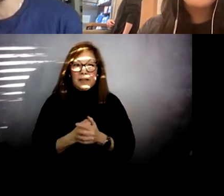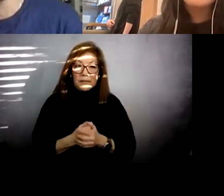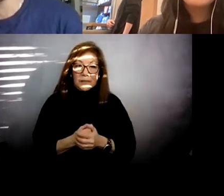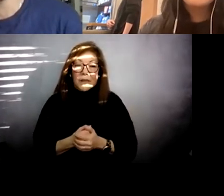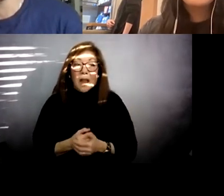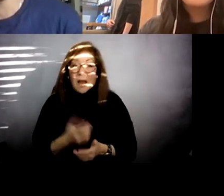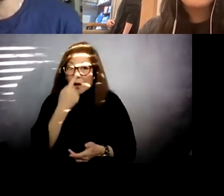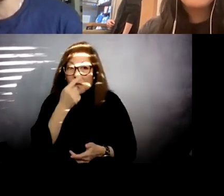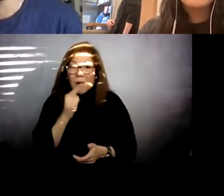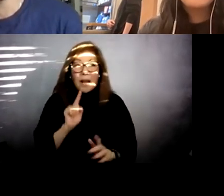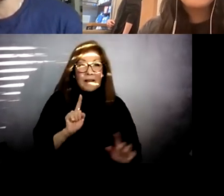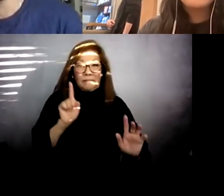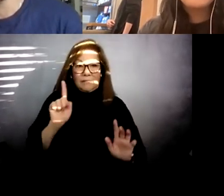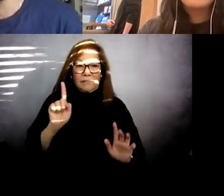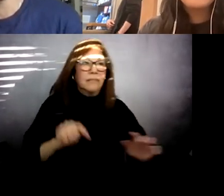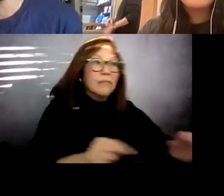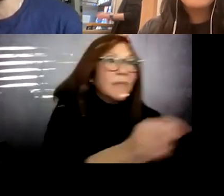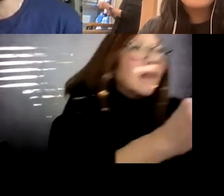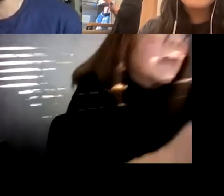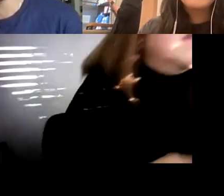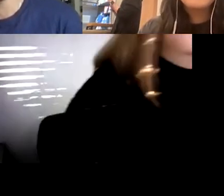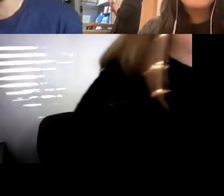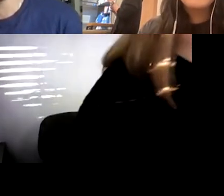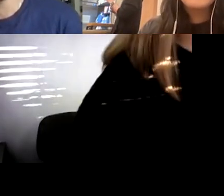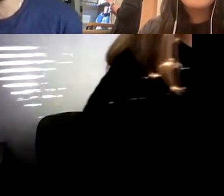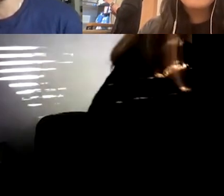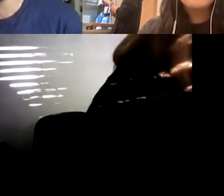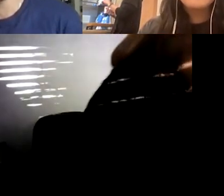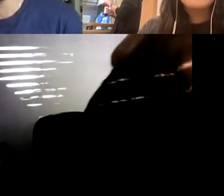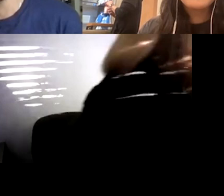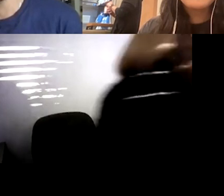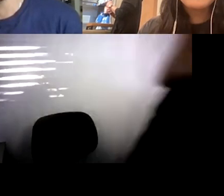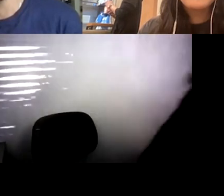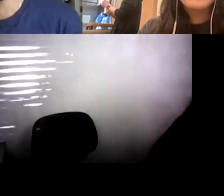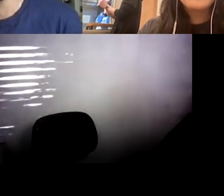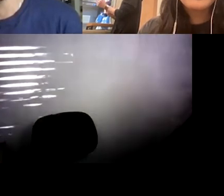I don't mind kind of complex discourse, but there is something about